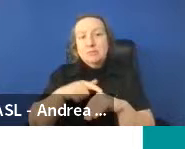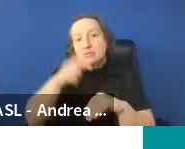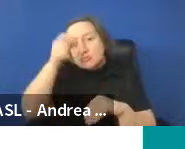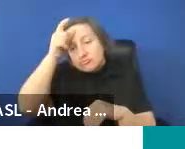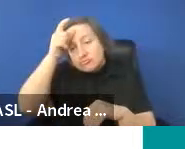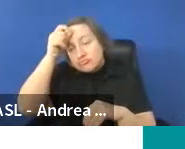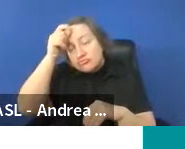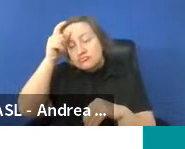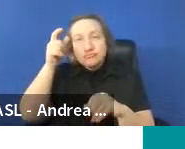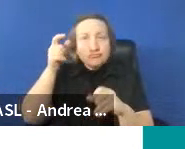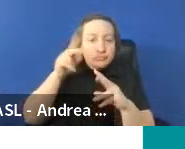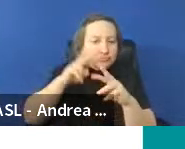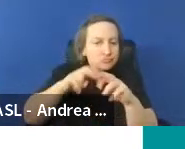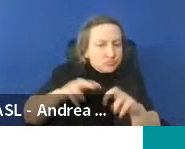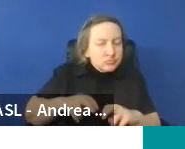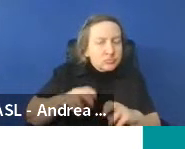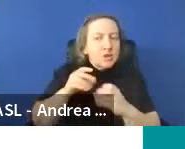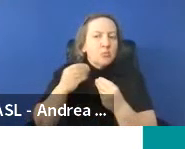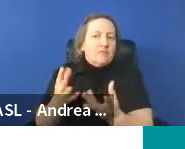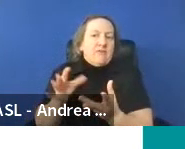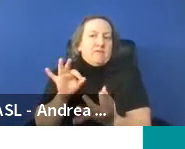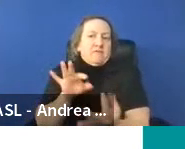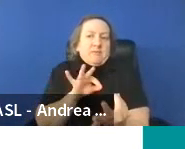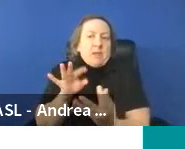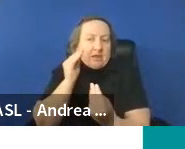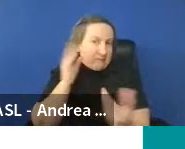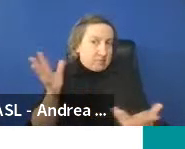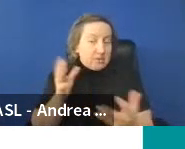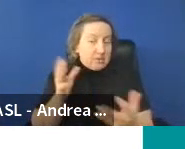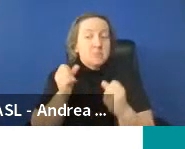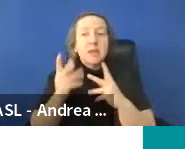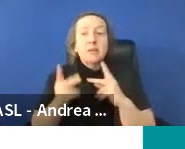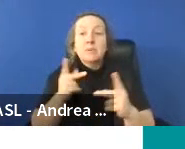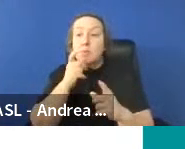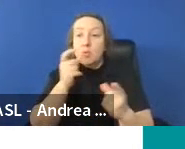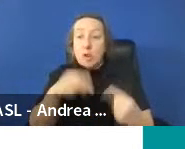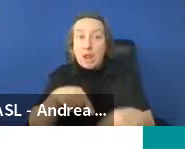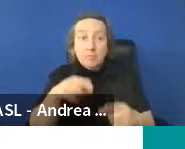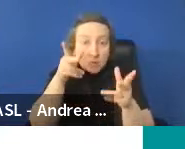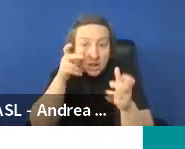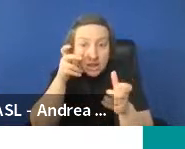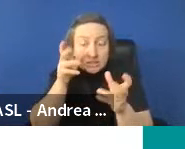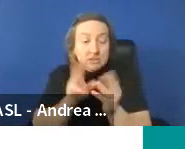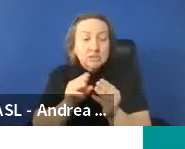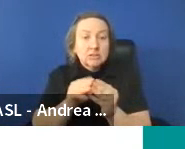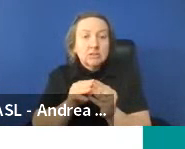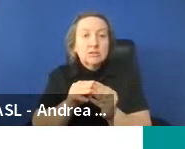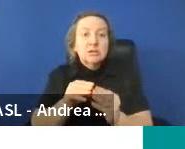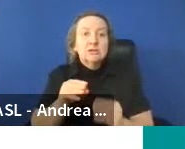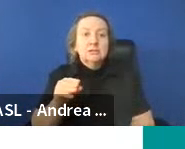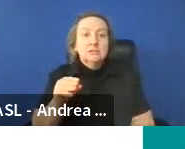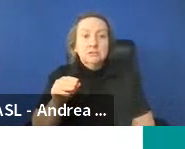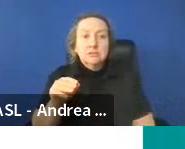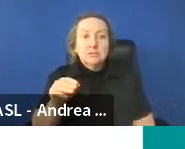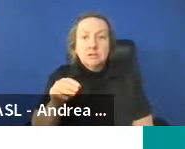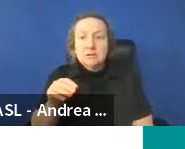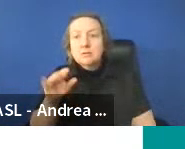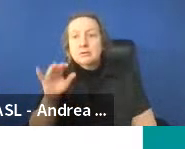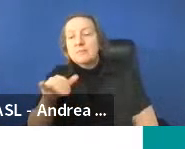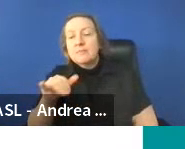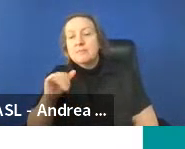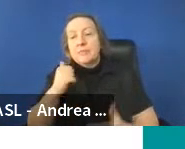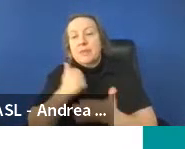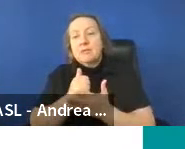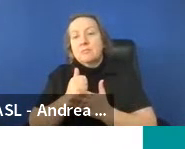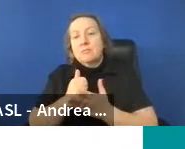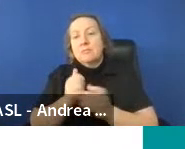provide feedback on information. A lot of the folks that came to listening sessions felt that that really helped prepare them to do the